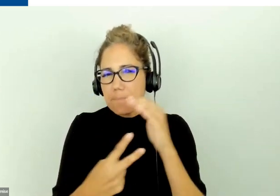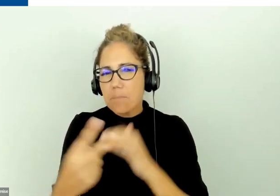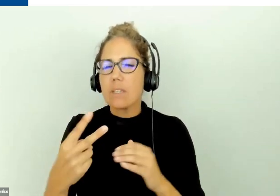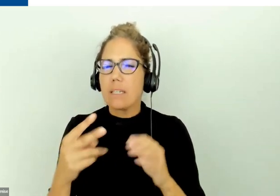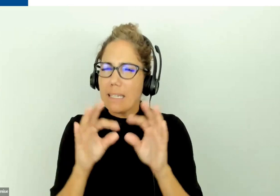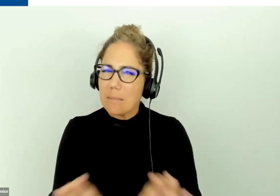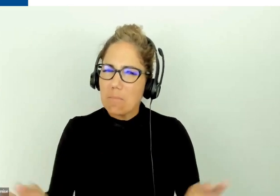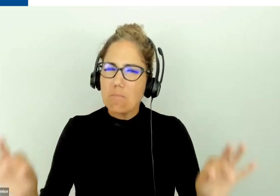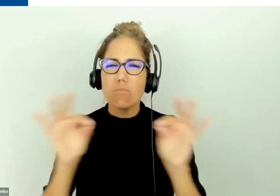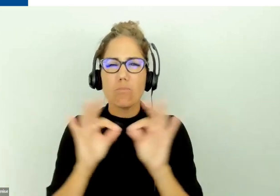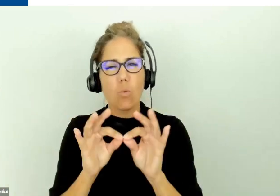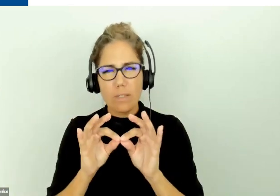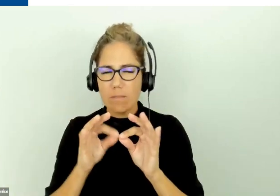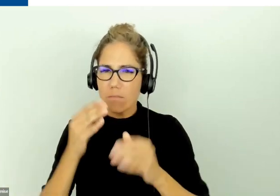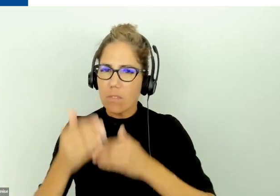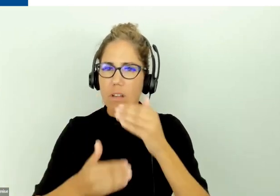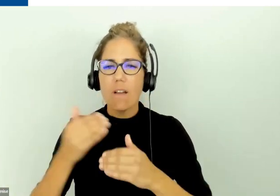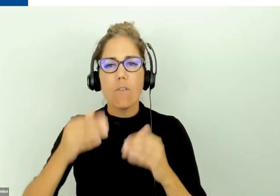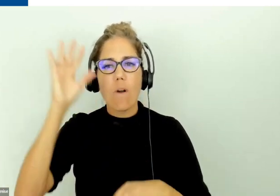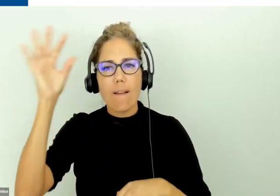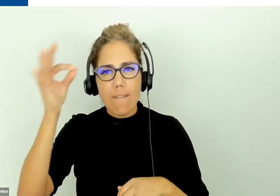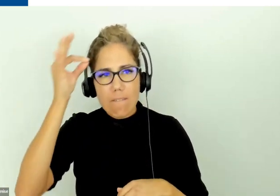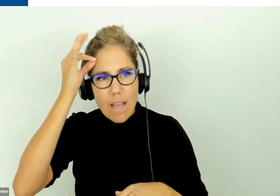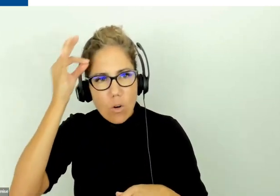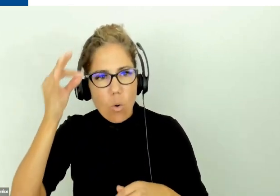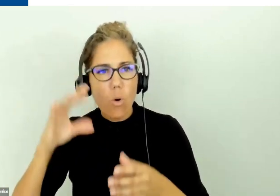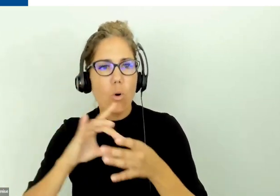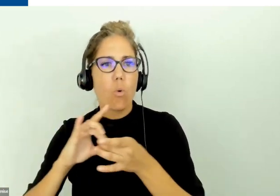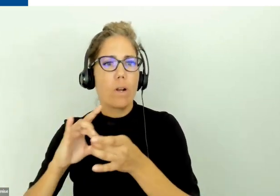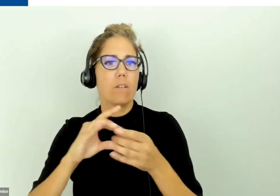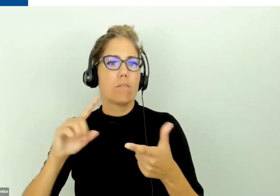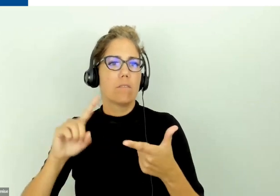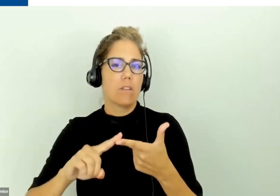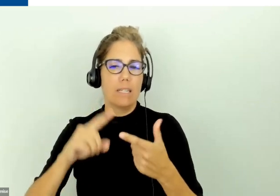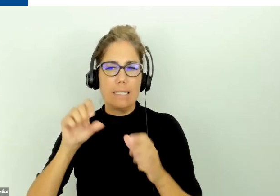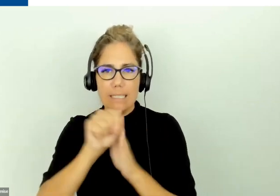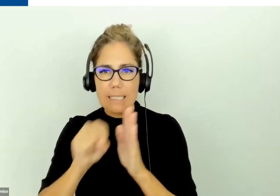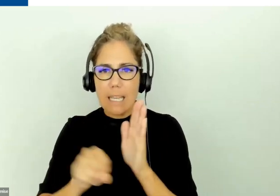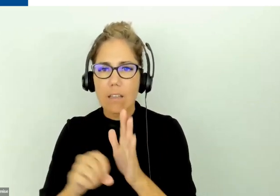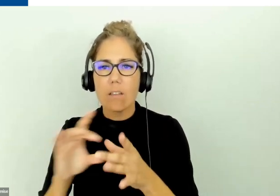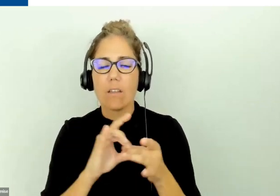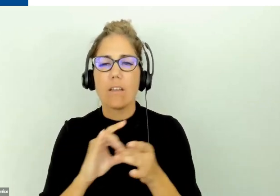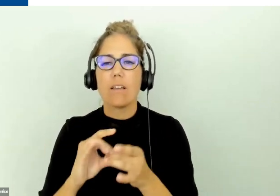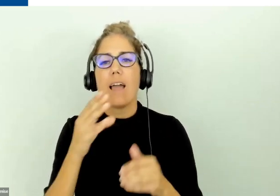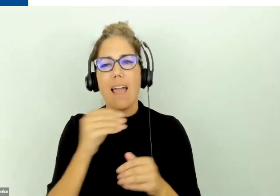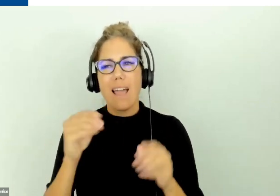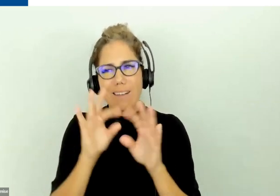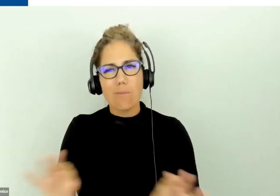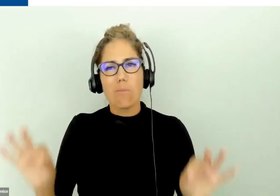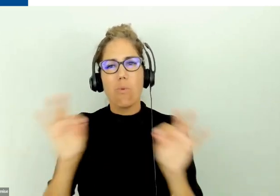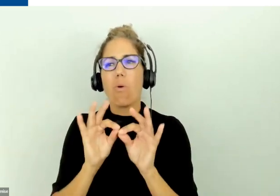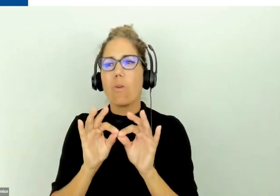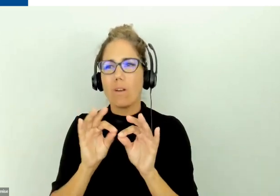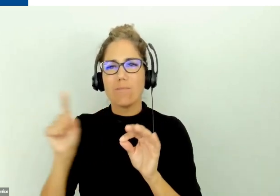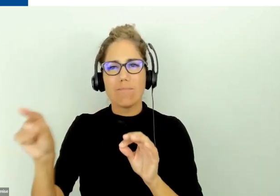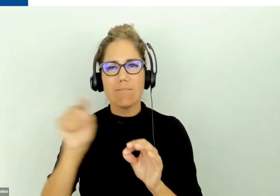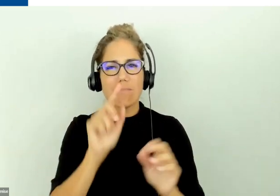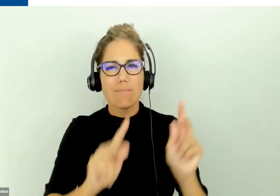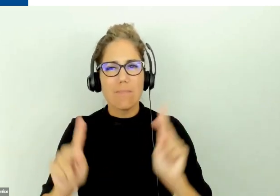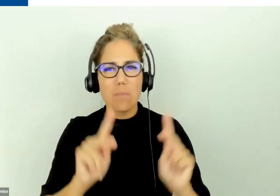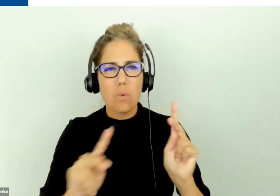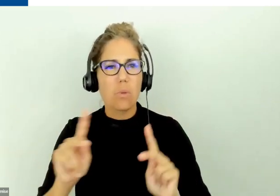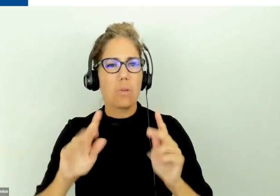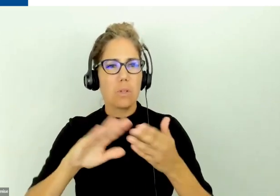our ongoing federal coordination, state coordination, and coordination with our key stakeholders. And it also